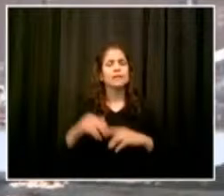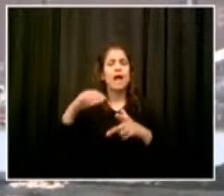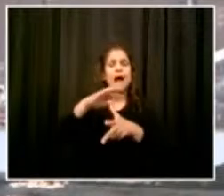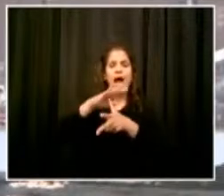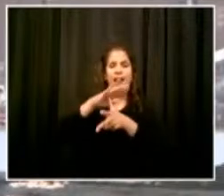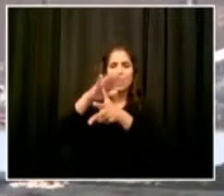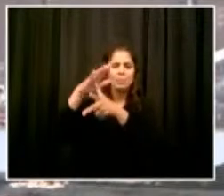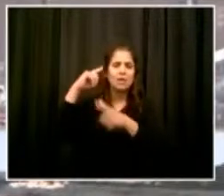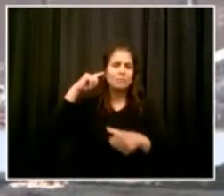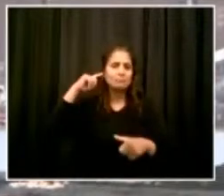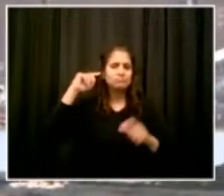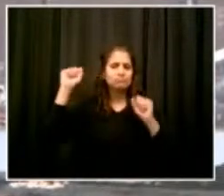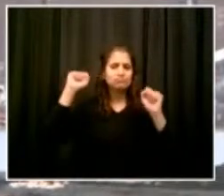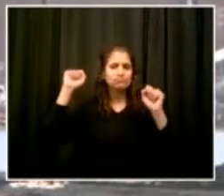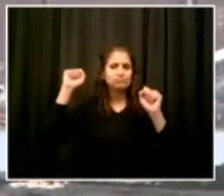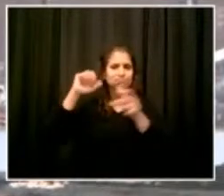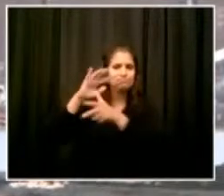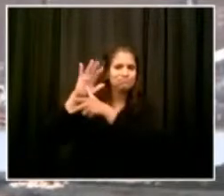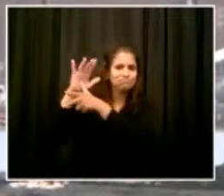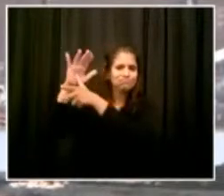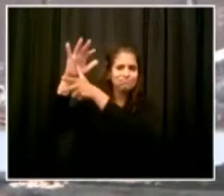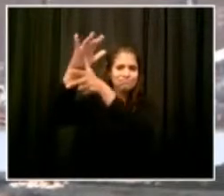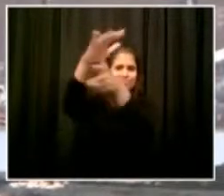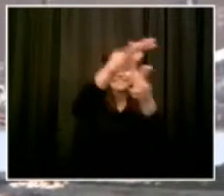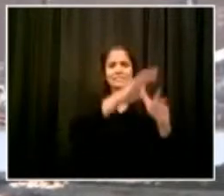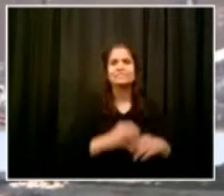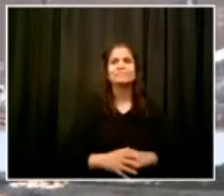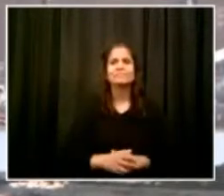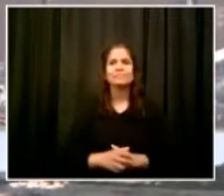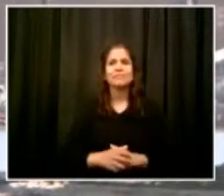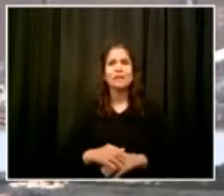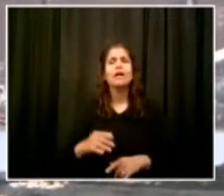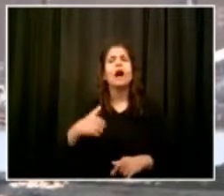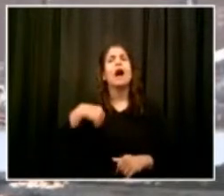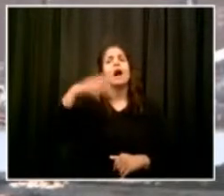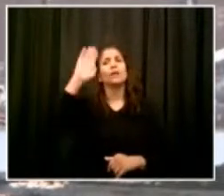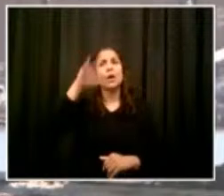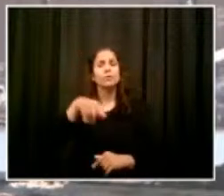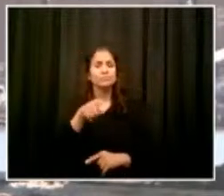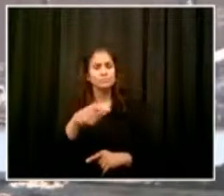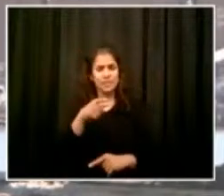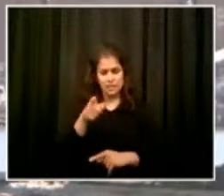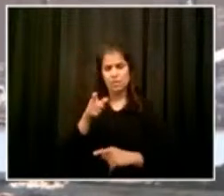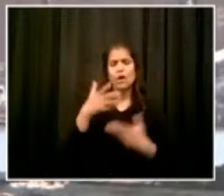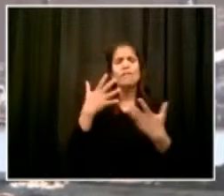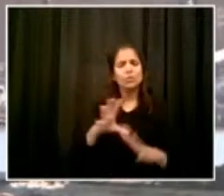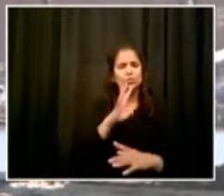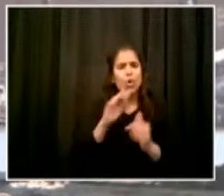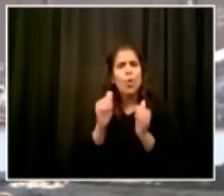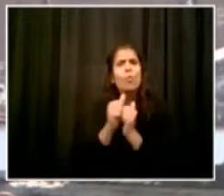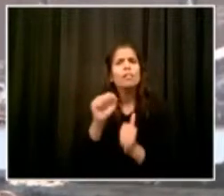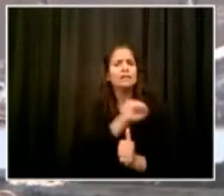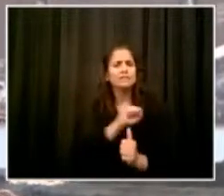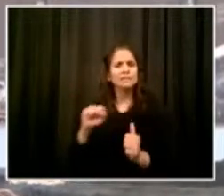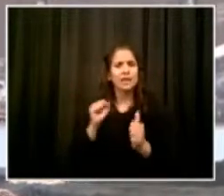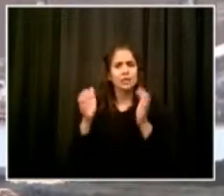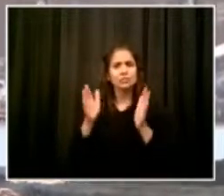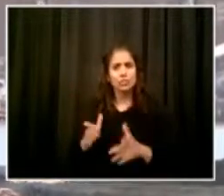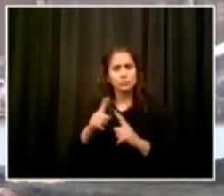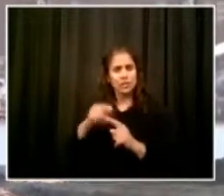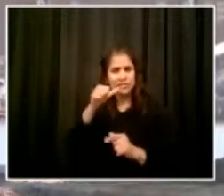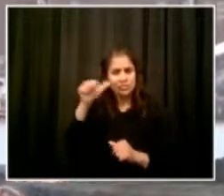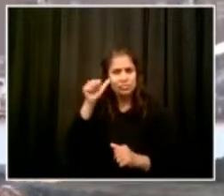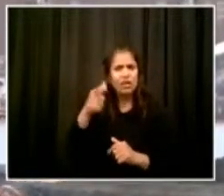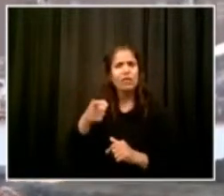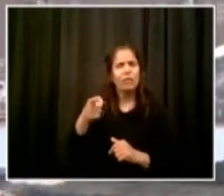police reform. I know you spoke to your staff yesterday and talked about some of the concerns that you have. Can you just kind of respond